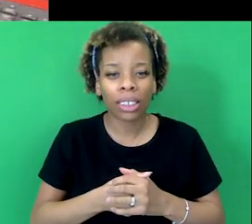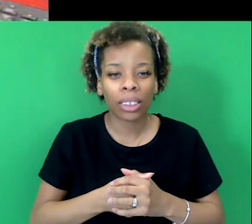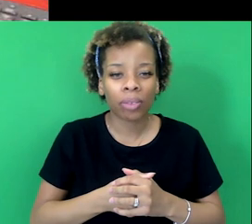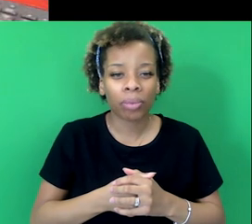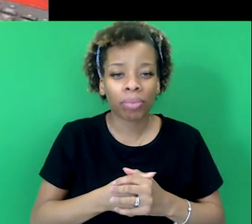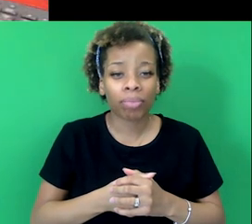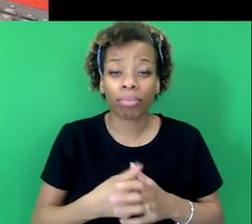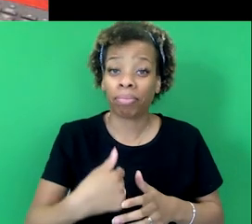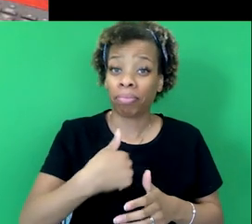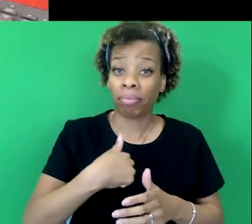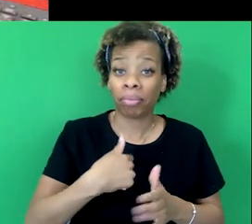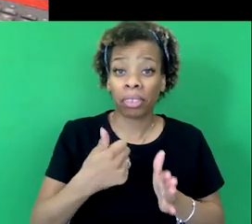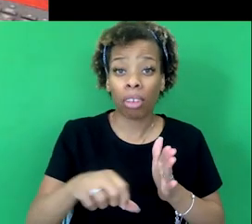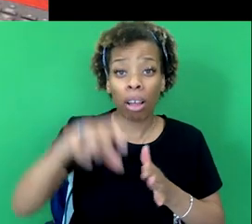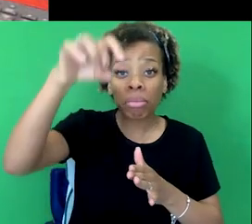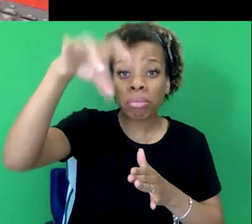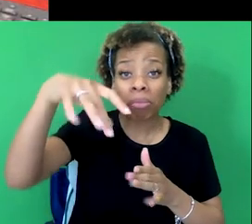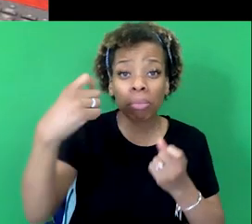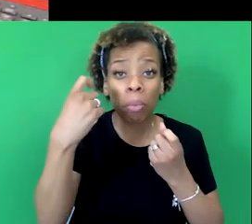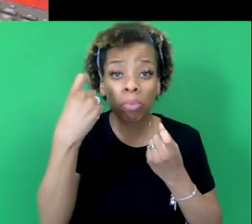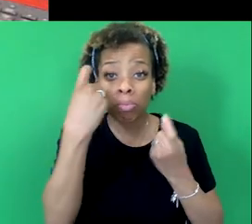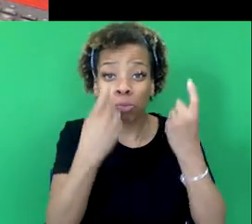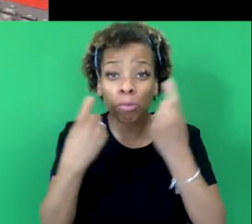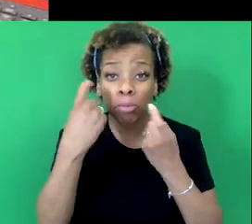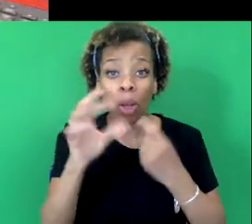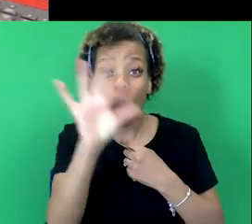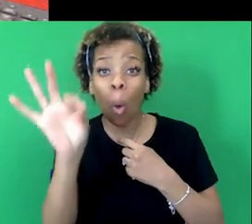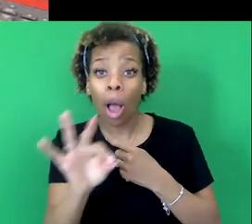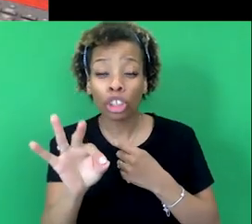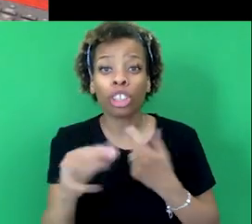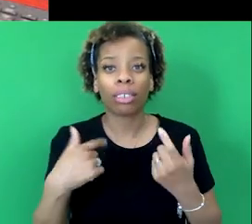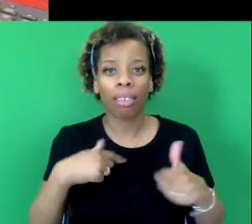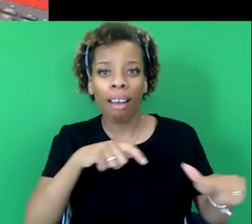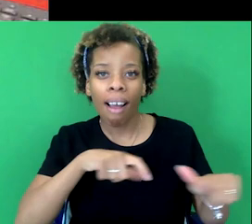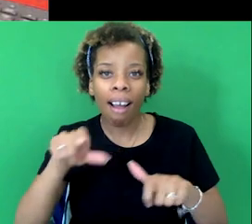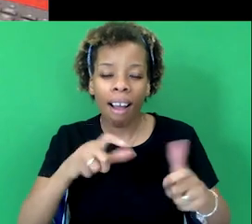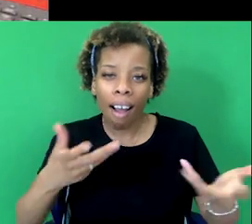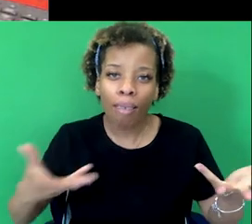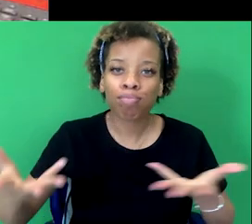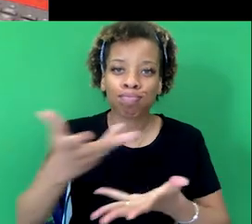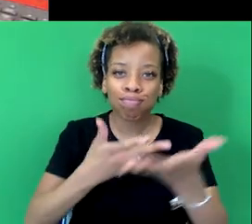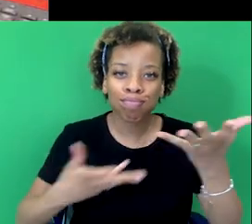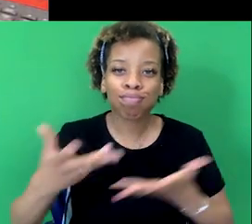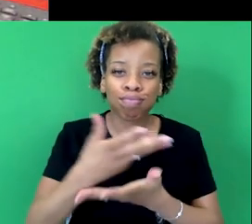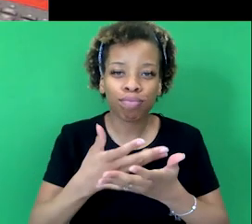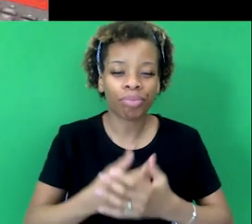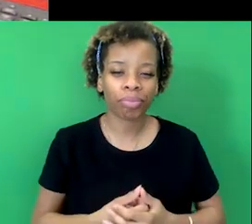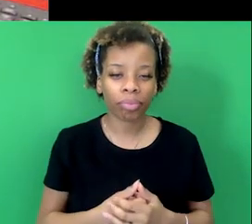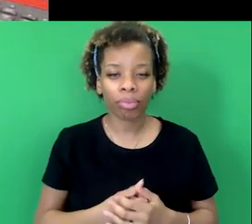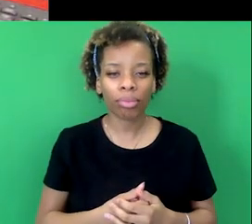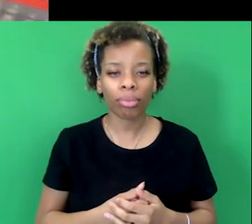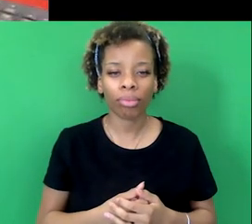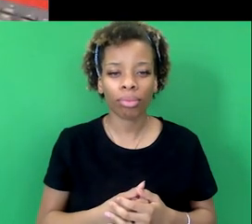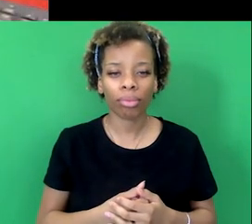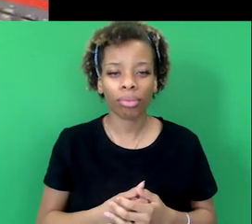I will just start with a few questions and hopefully we can just pick up and go with it. Now, of course, history